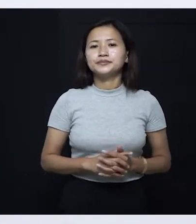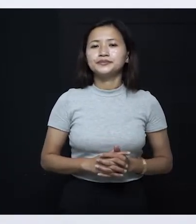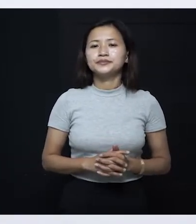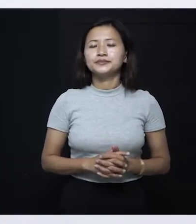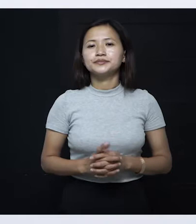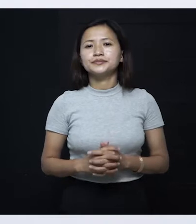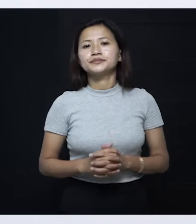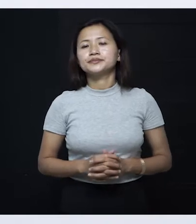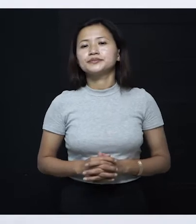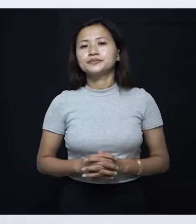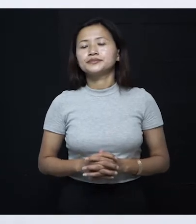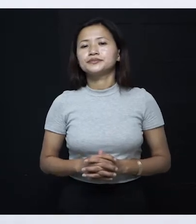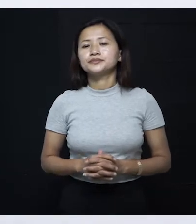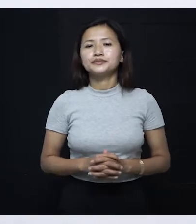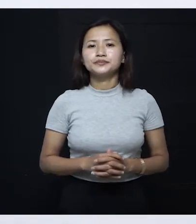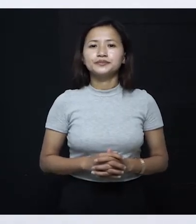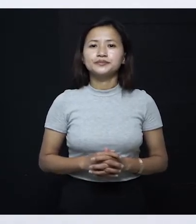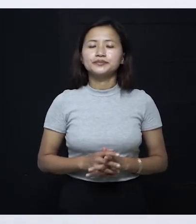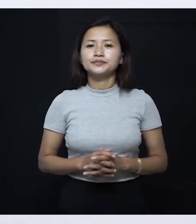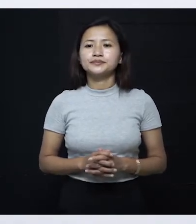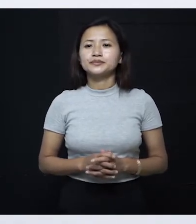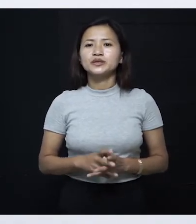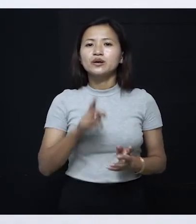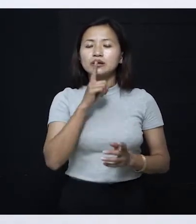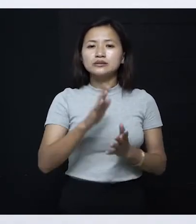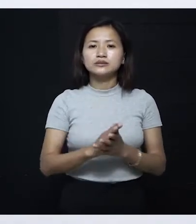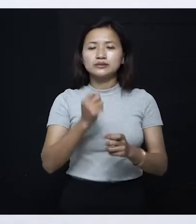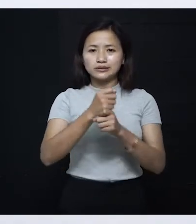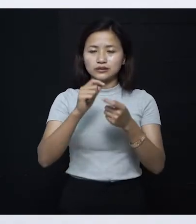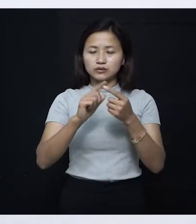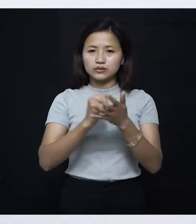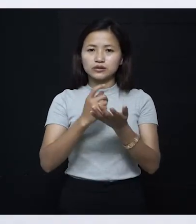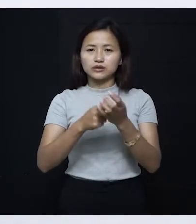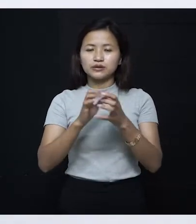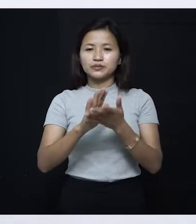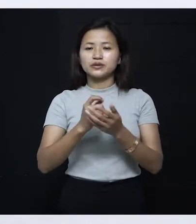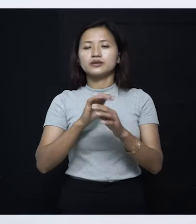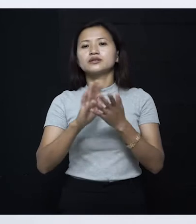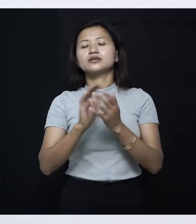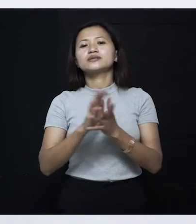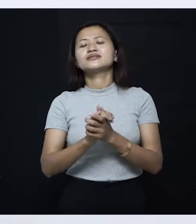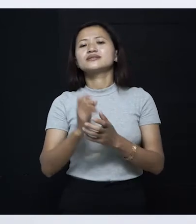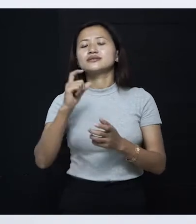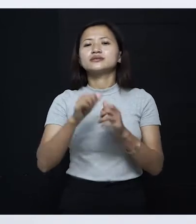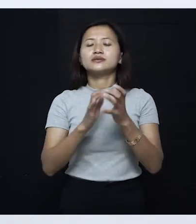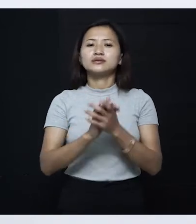the geographical features, okay. Now when we say geographical features, we are talking